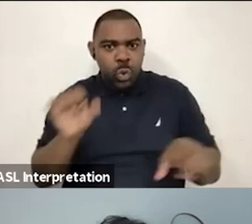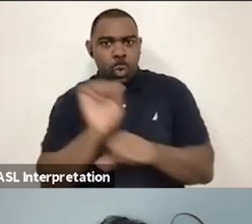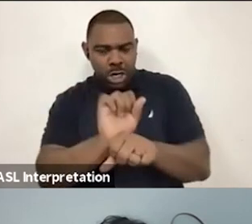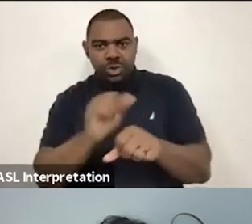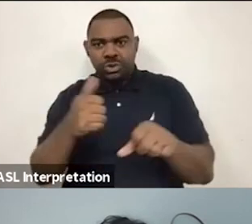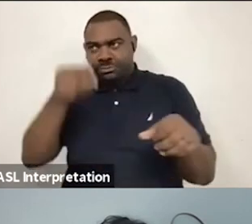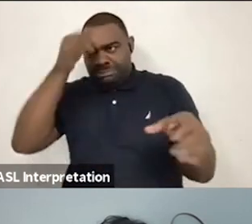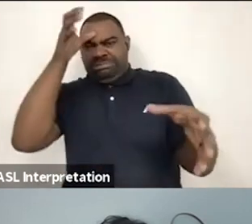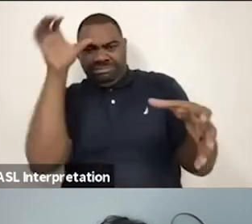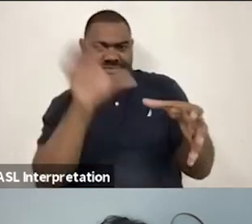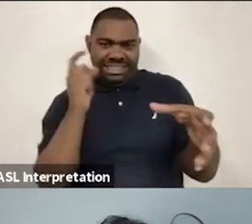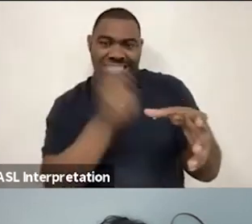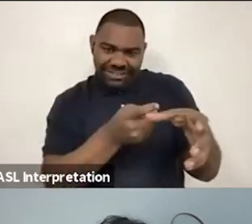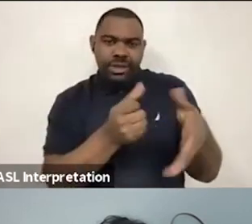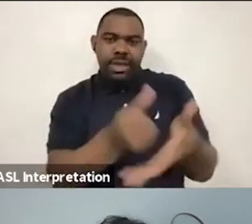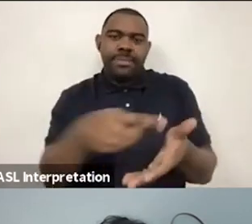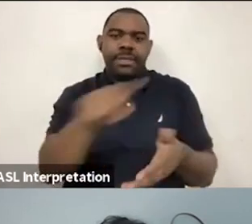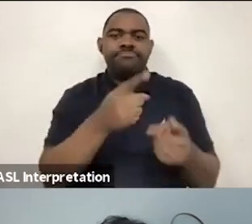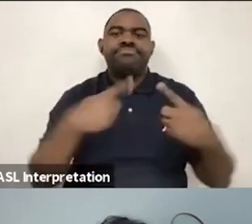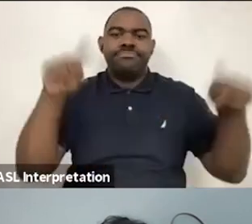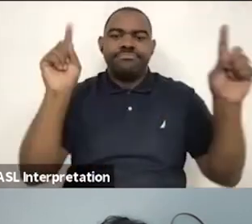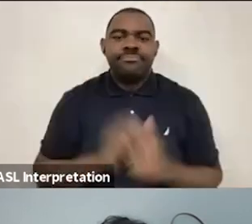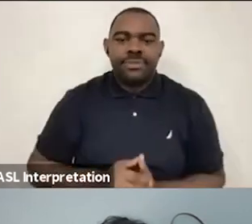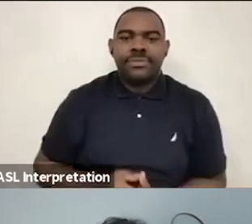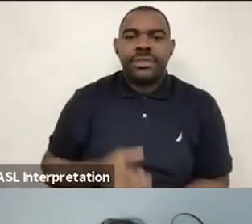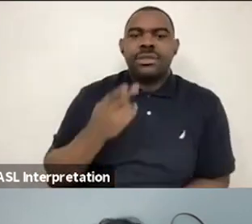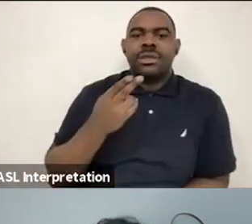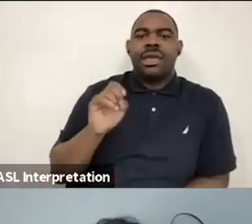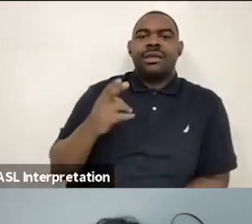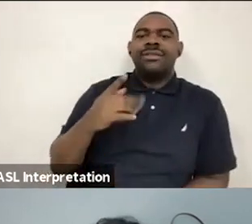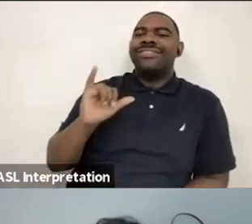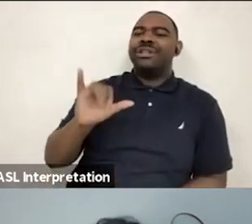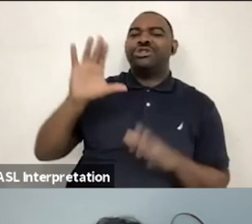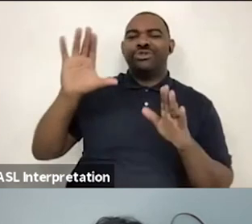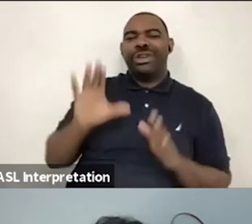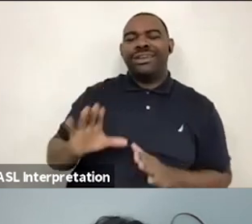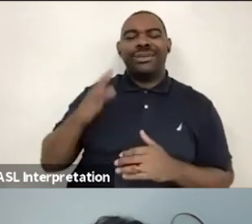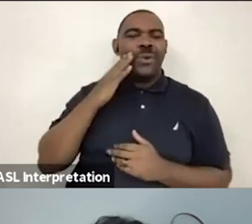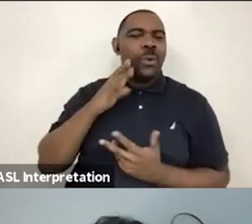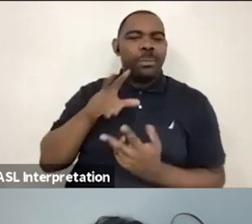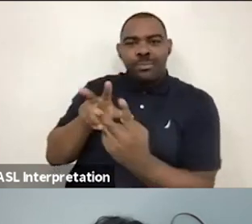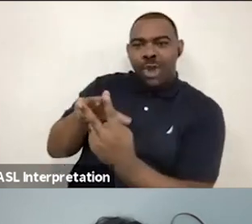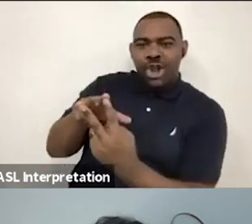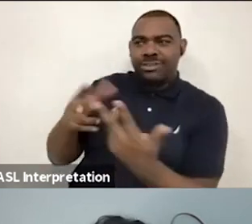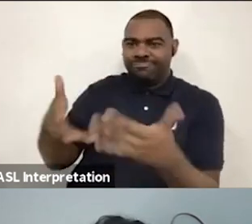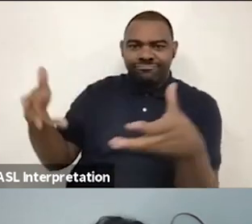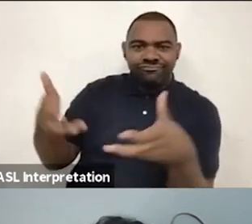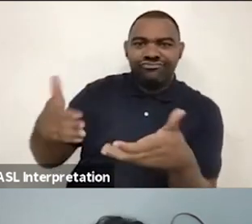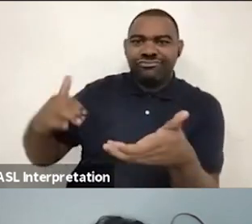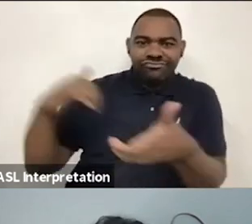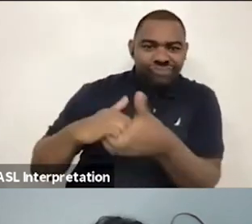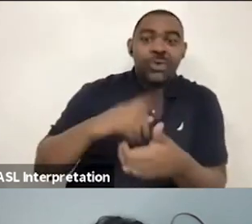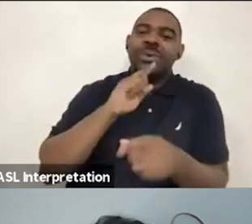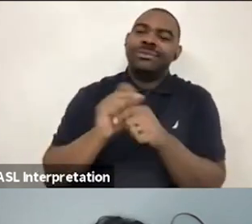actually going out there and doing the work. That's great. That's great. So partnering is really